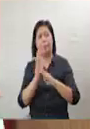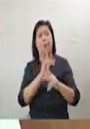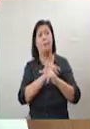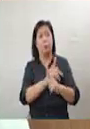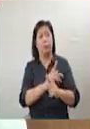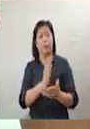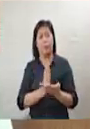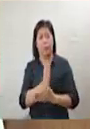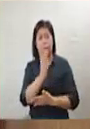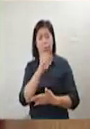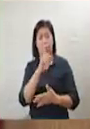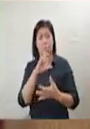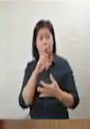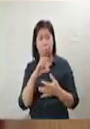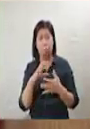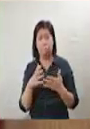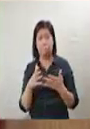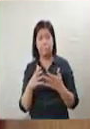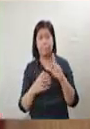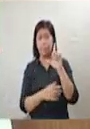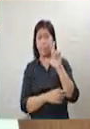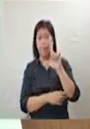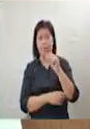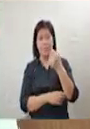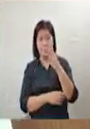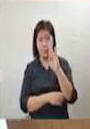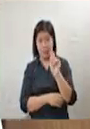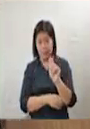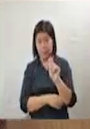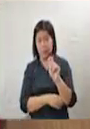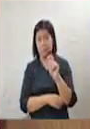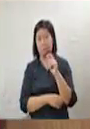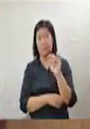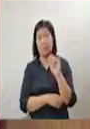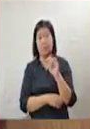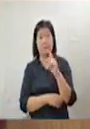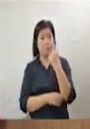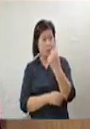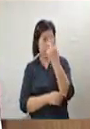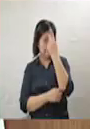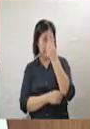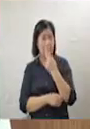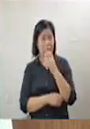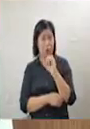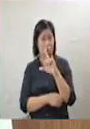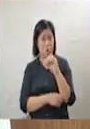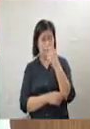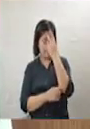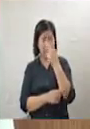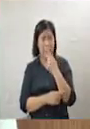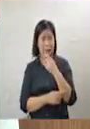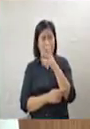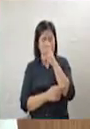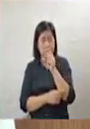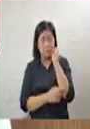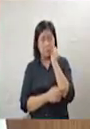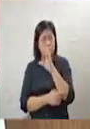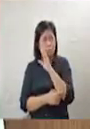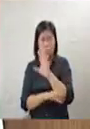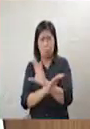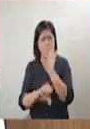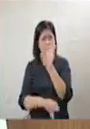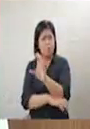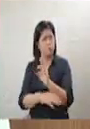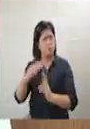rights of LGBTs, of single parents, of senior citizens who should not be forced to